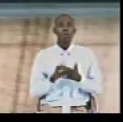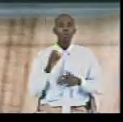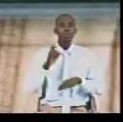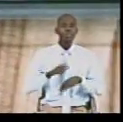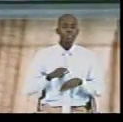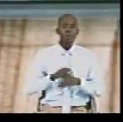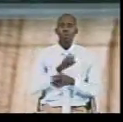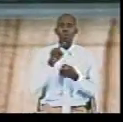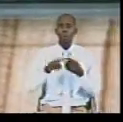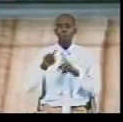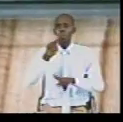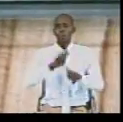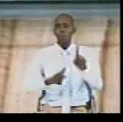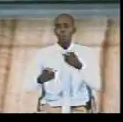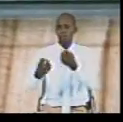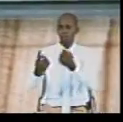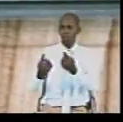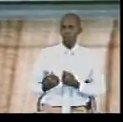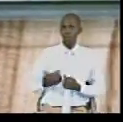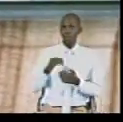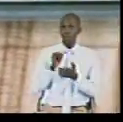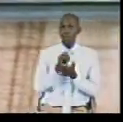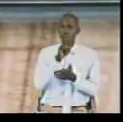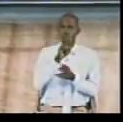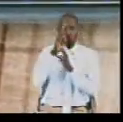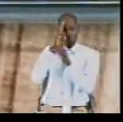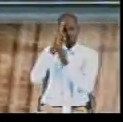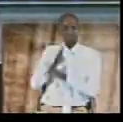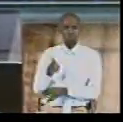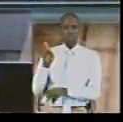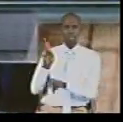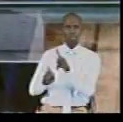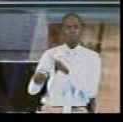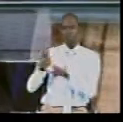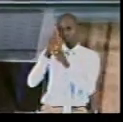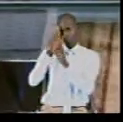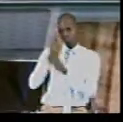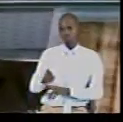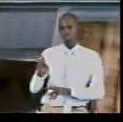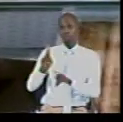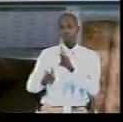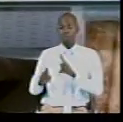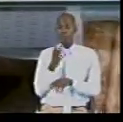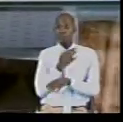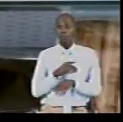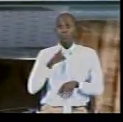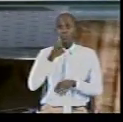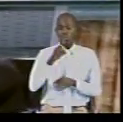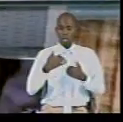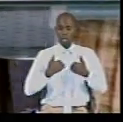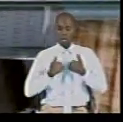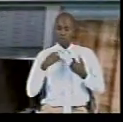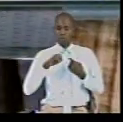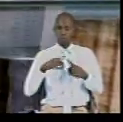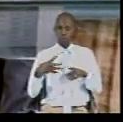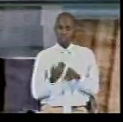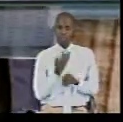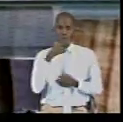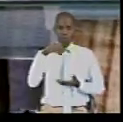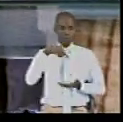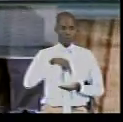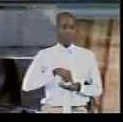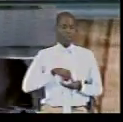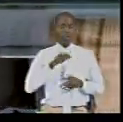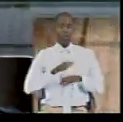come that you respect and you honor, and then you have a stand to take, and you have the words